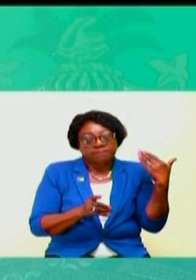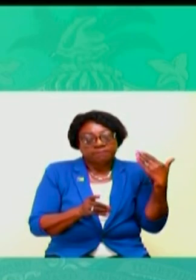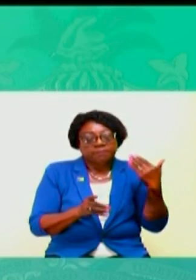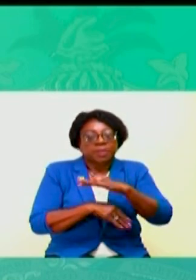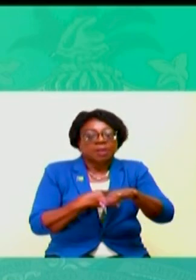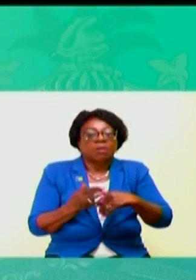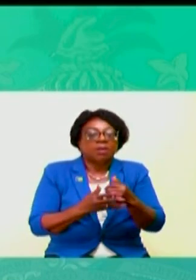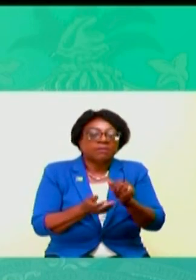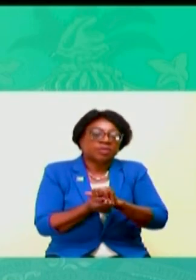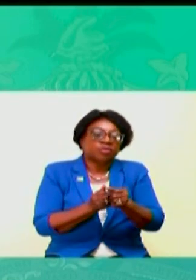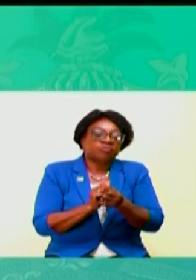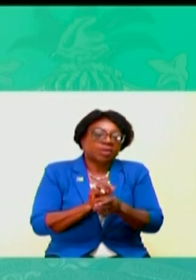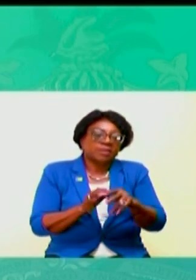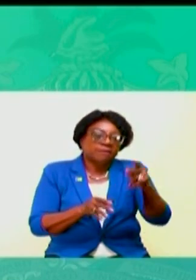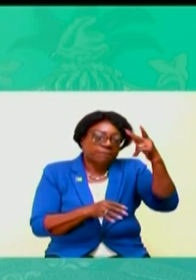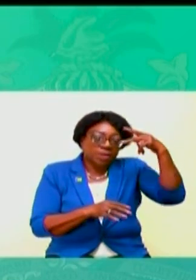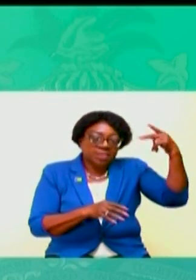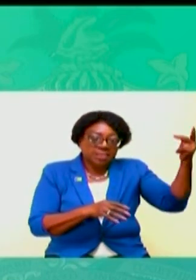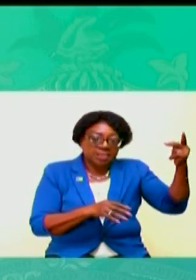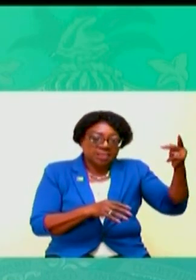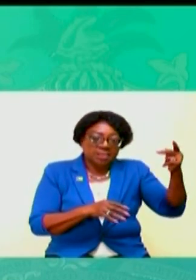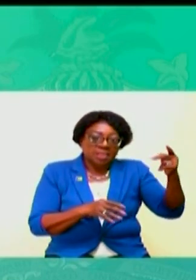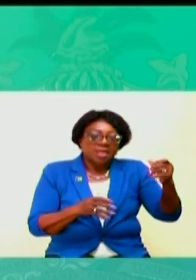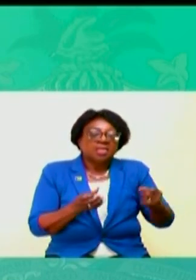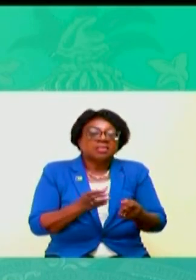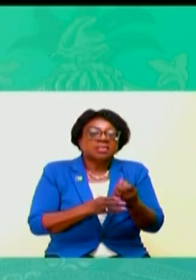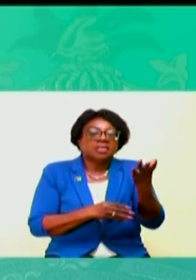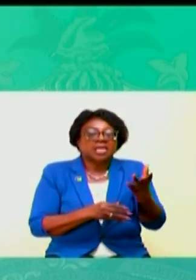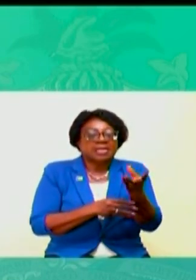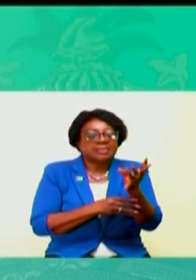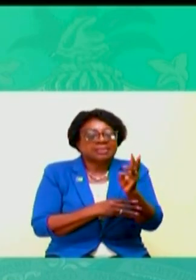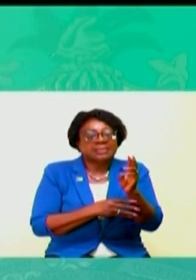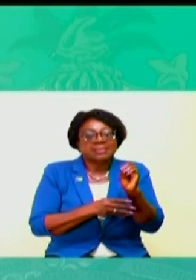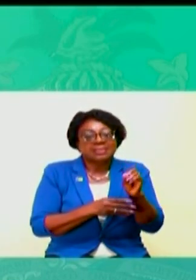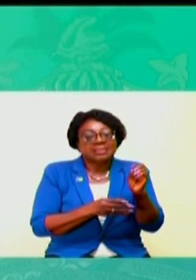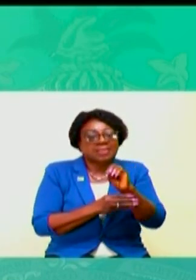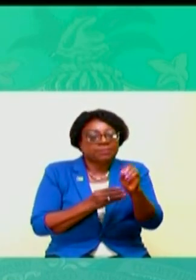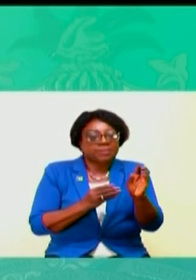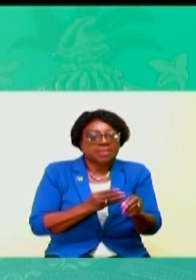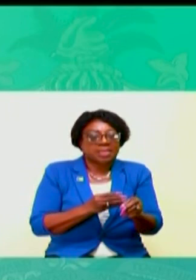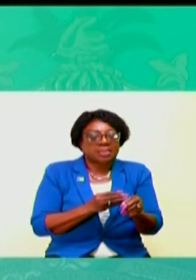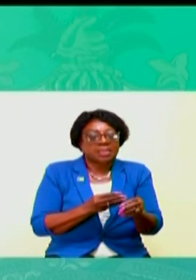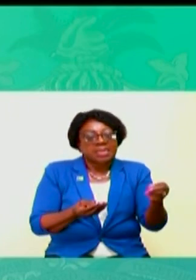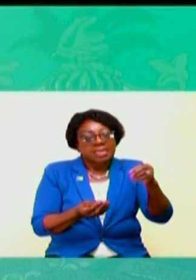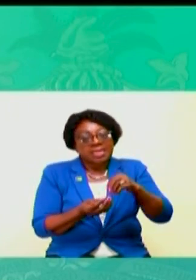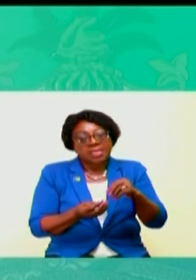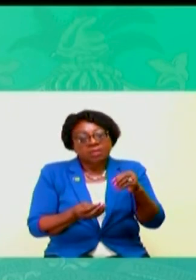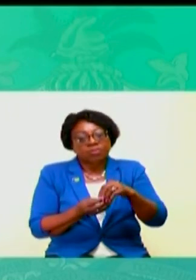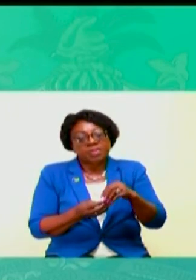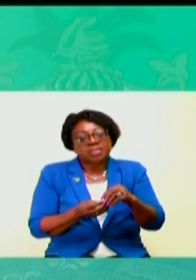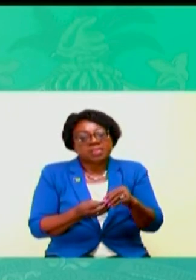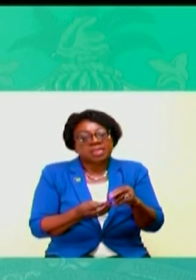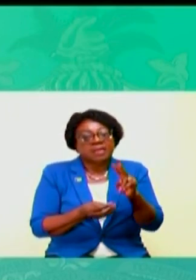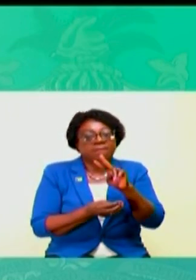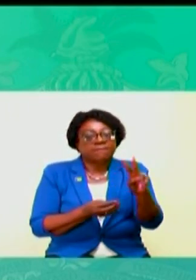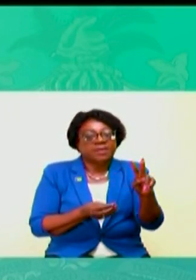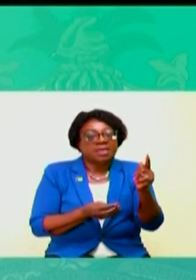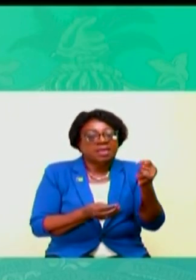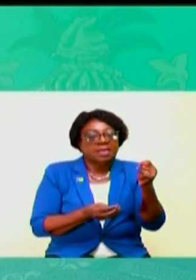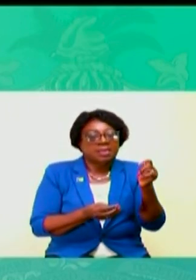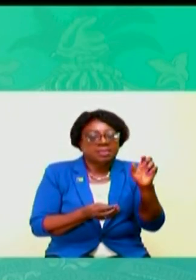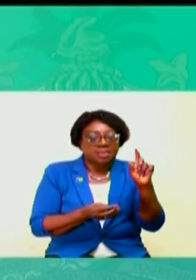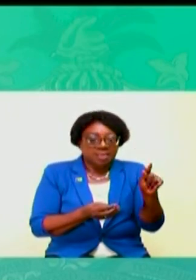Destructive policies, Mr. Deputy Speaker, such as the 60% increase in value-added tax. Add to this the creation